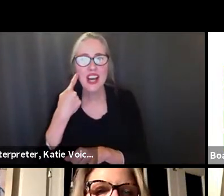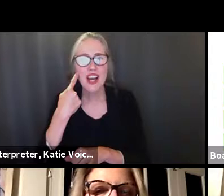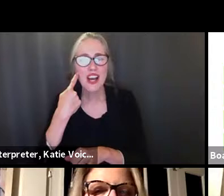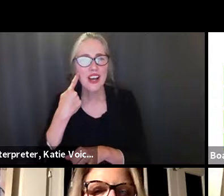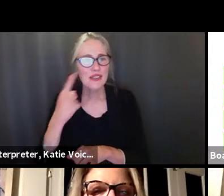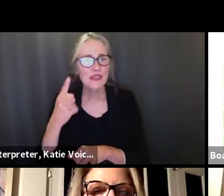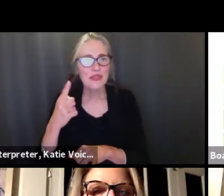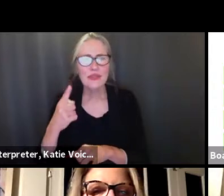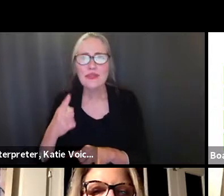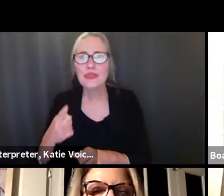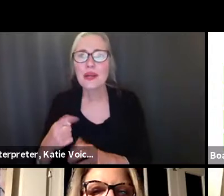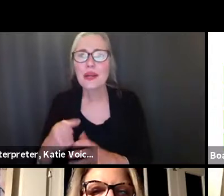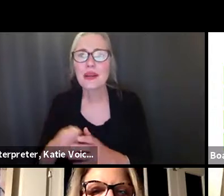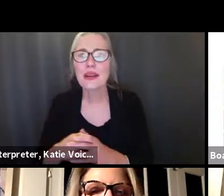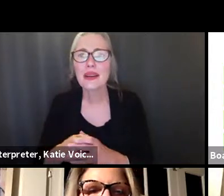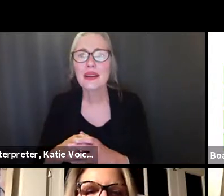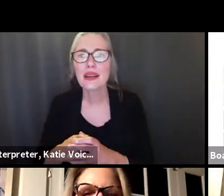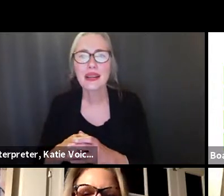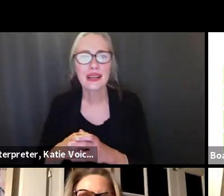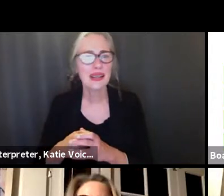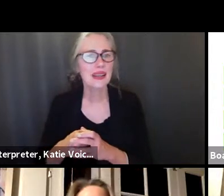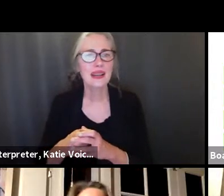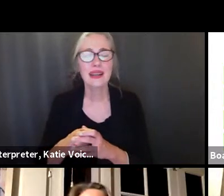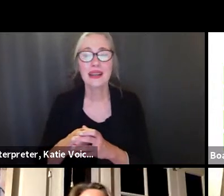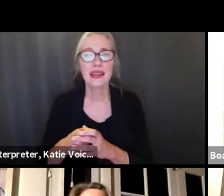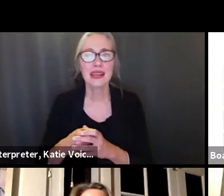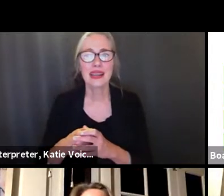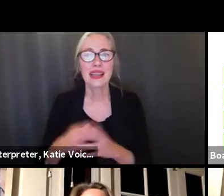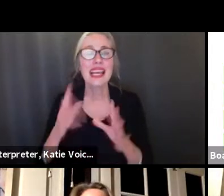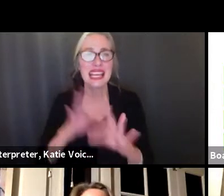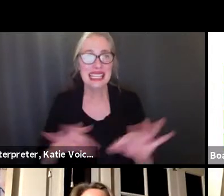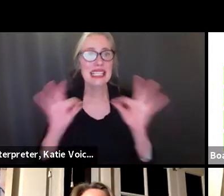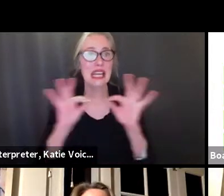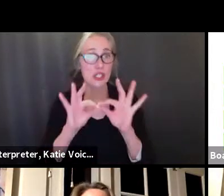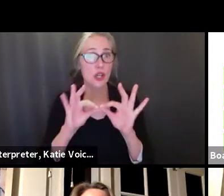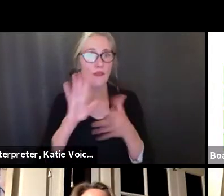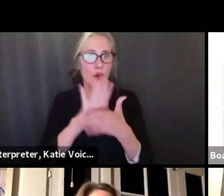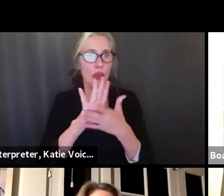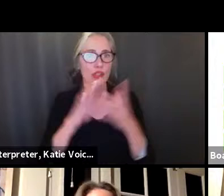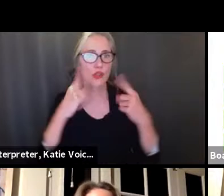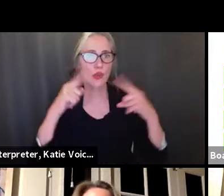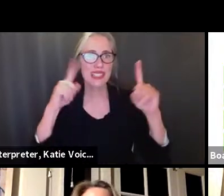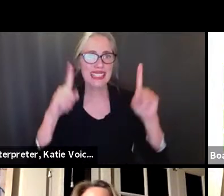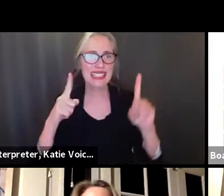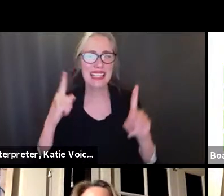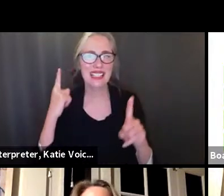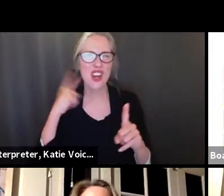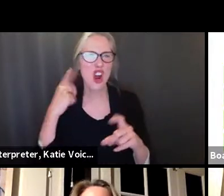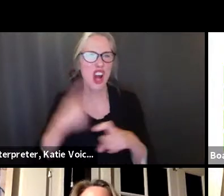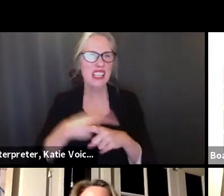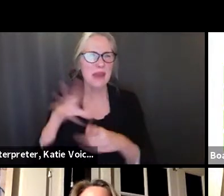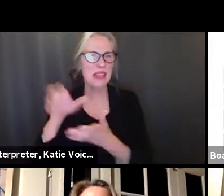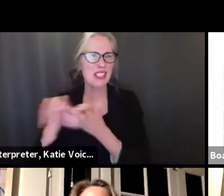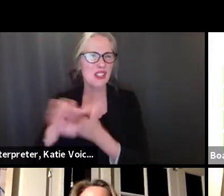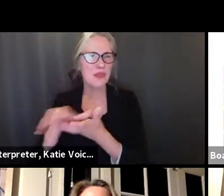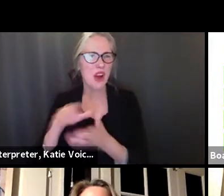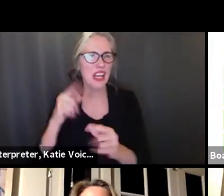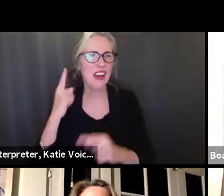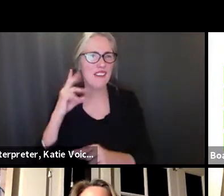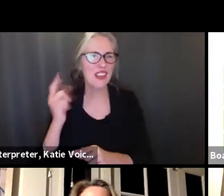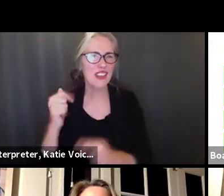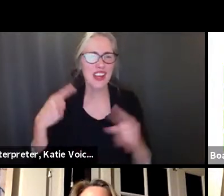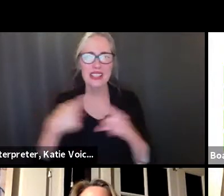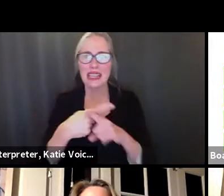skills. There is essential for school success. The biggest gains in early intervention are seen with